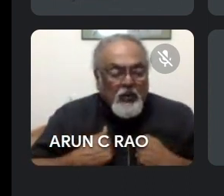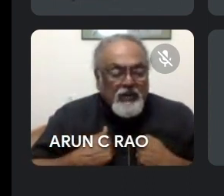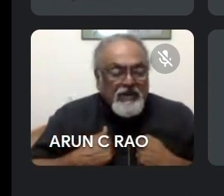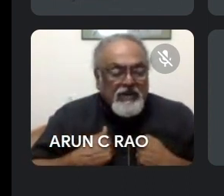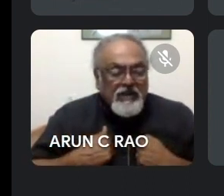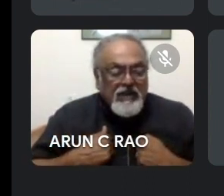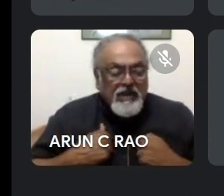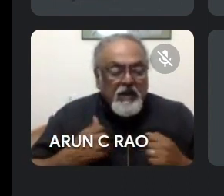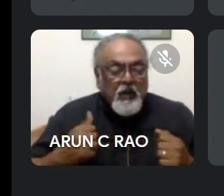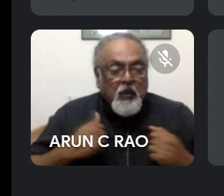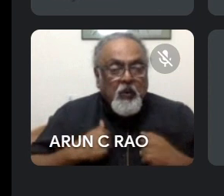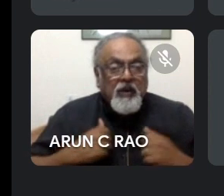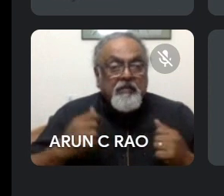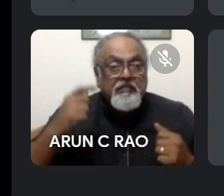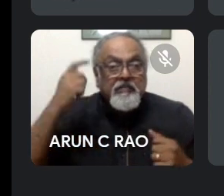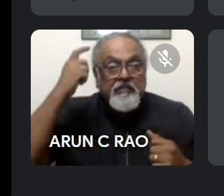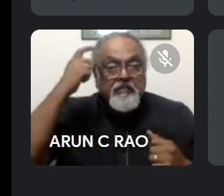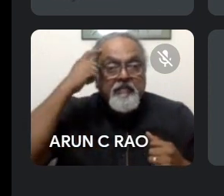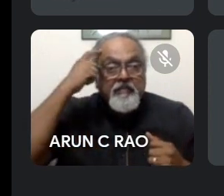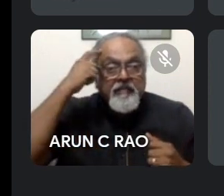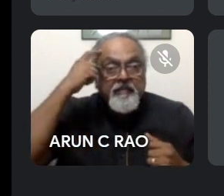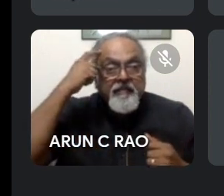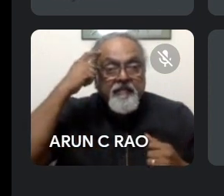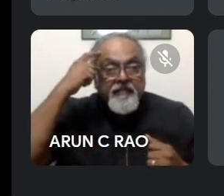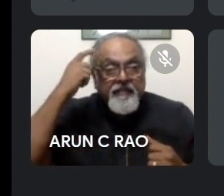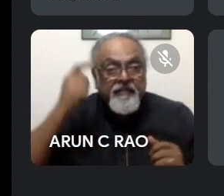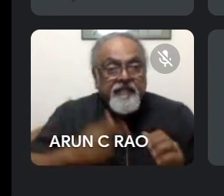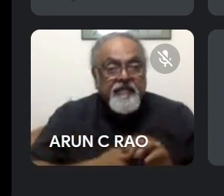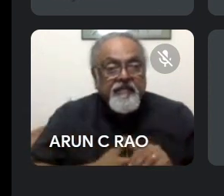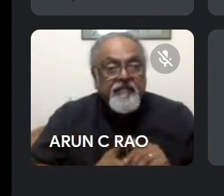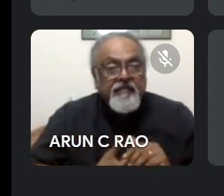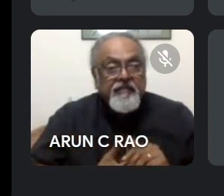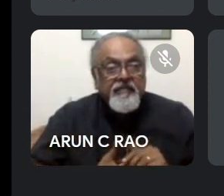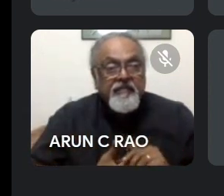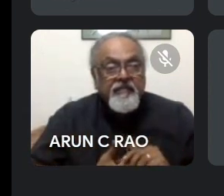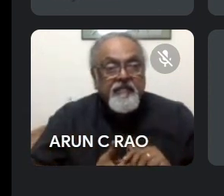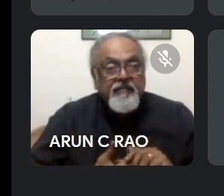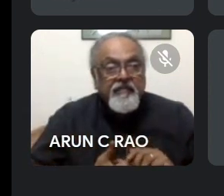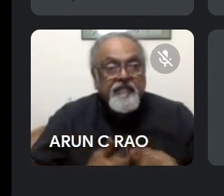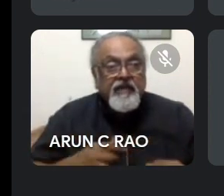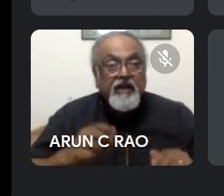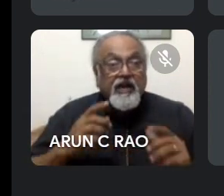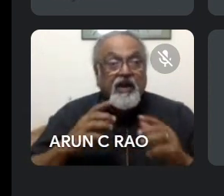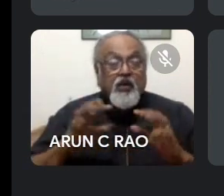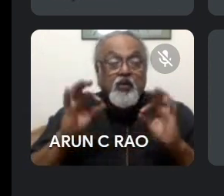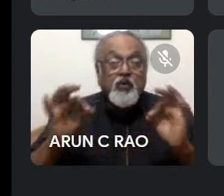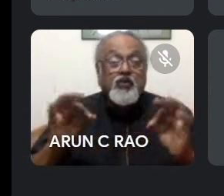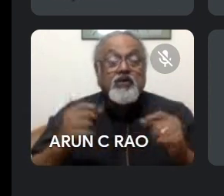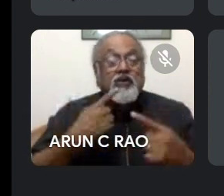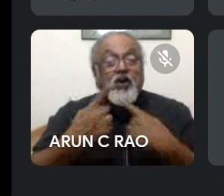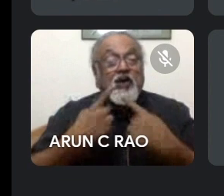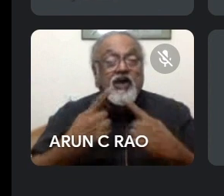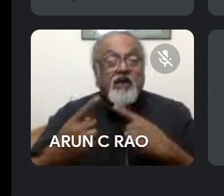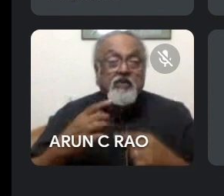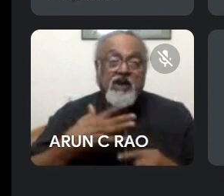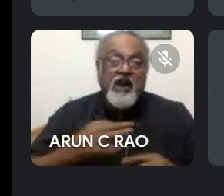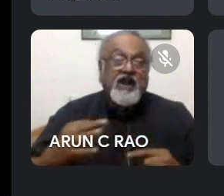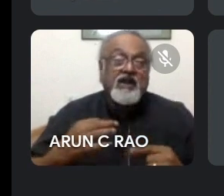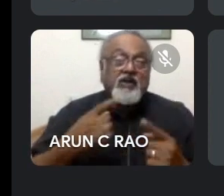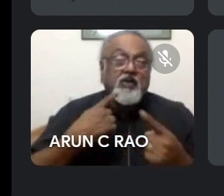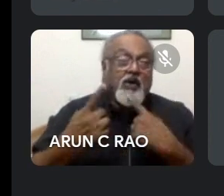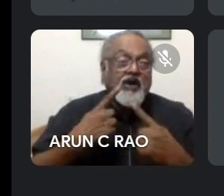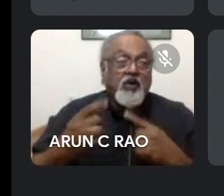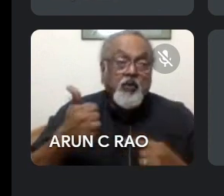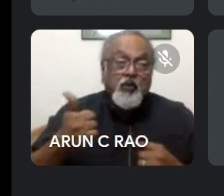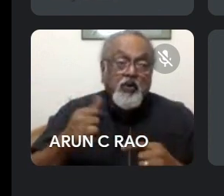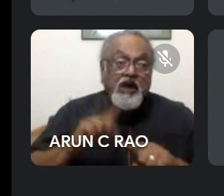found out things like, mind maps. I realized I'm very good at talking. So I realized